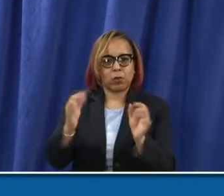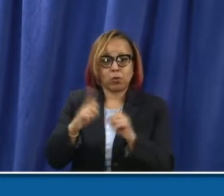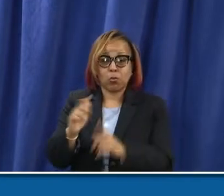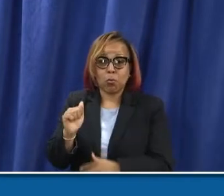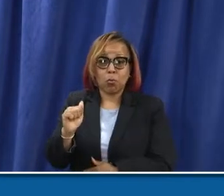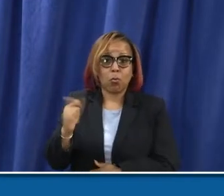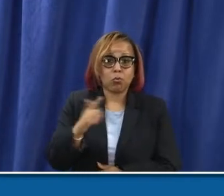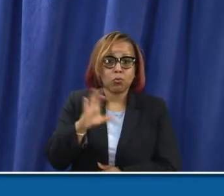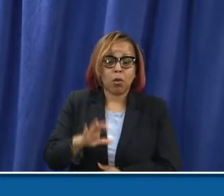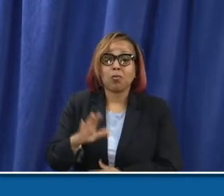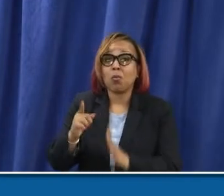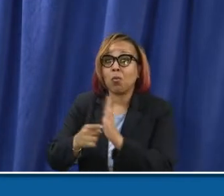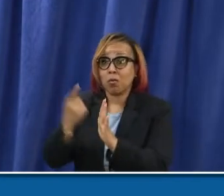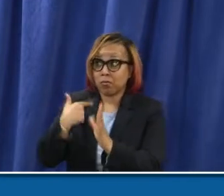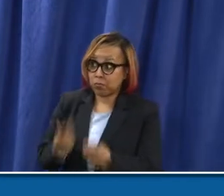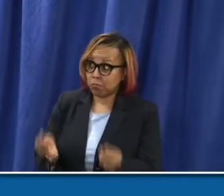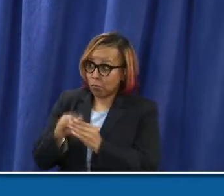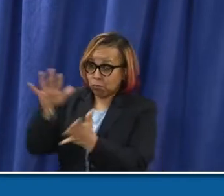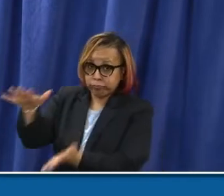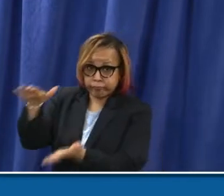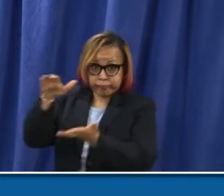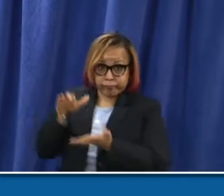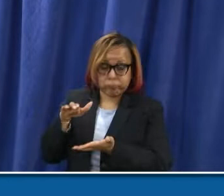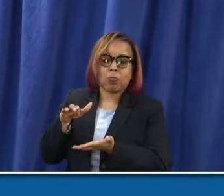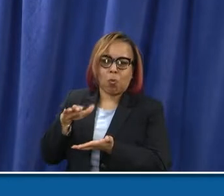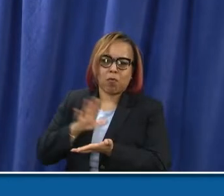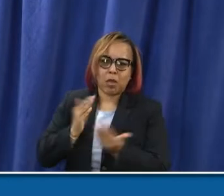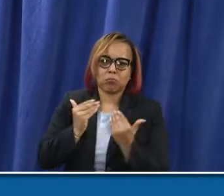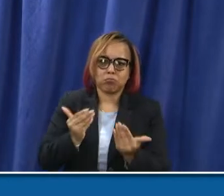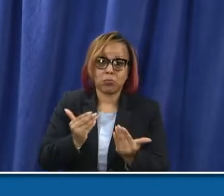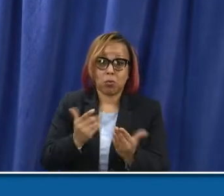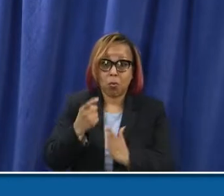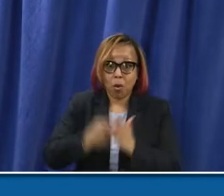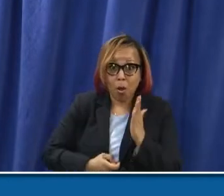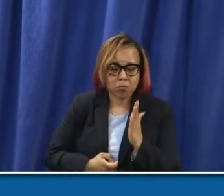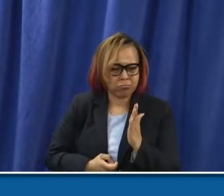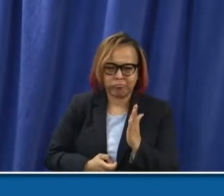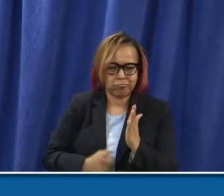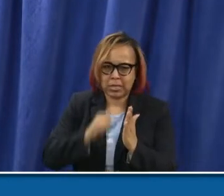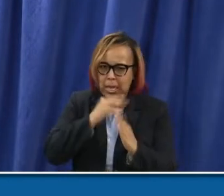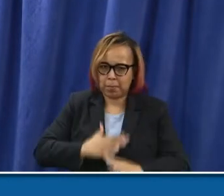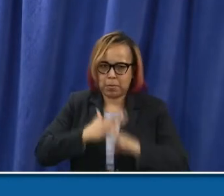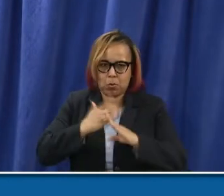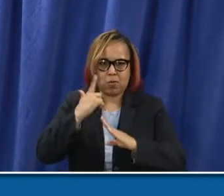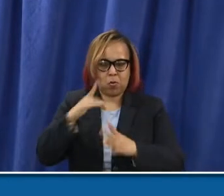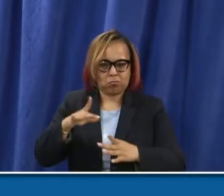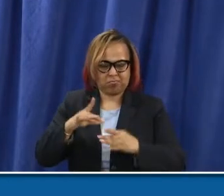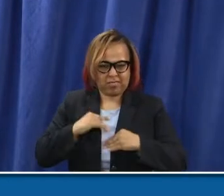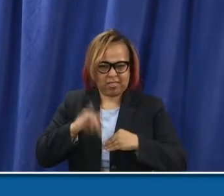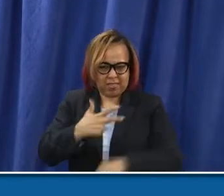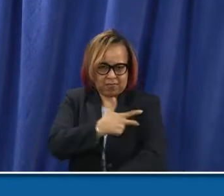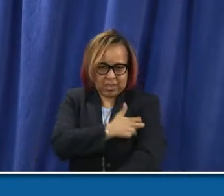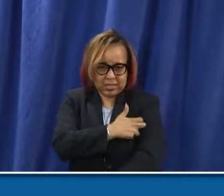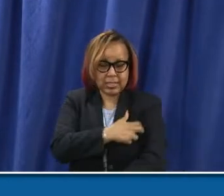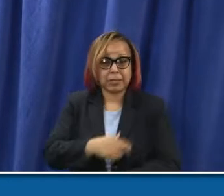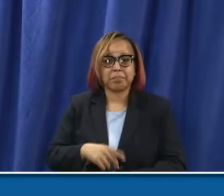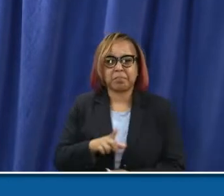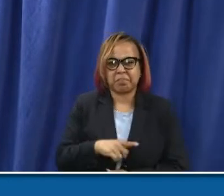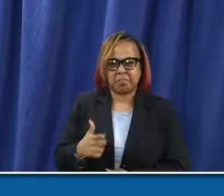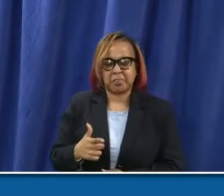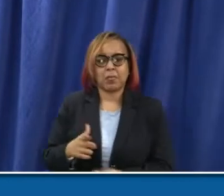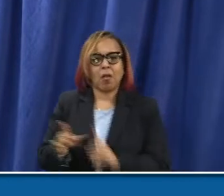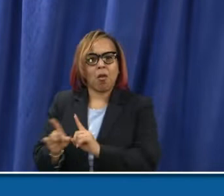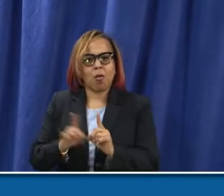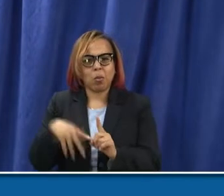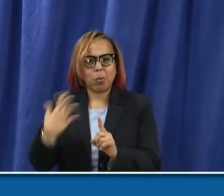larger quantities become available. So cost will not be a barrier for receiving this vaccine. Thanks. We're also getting a lot